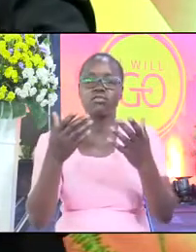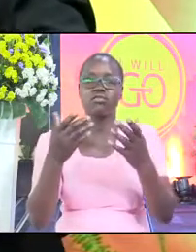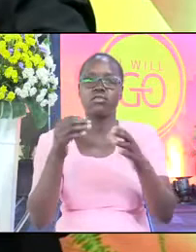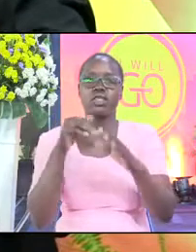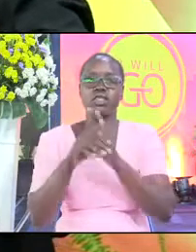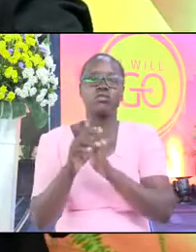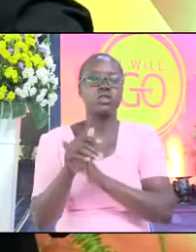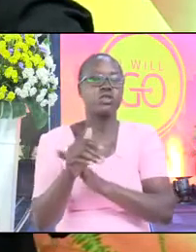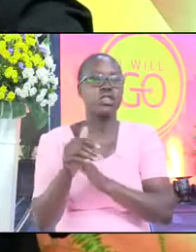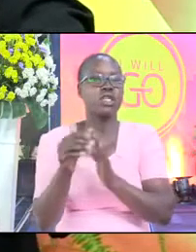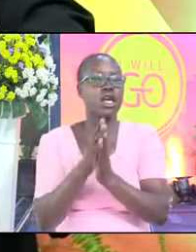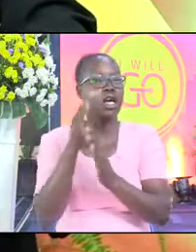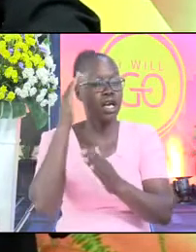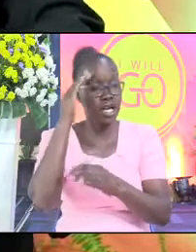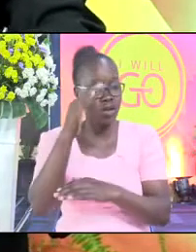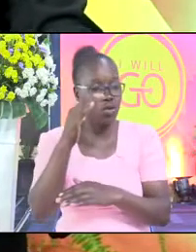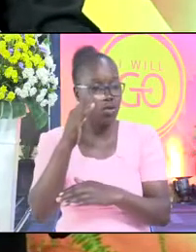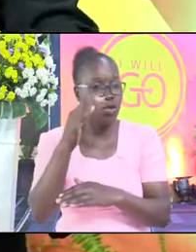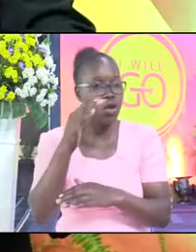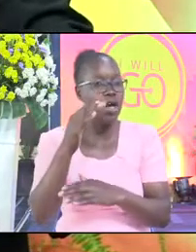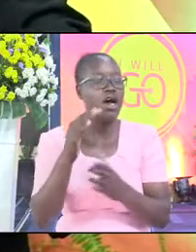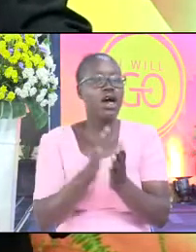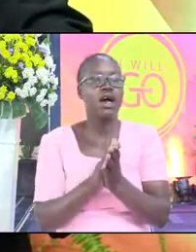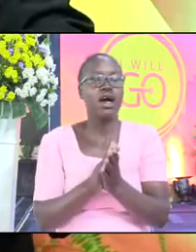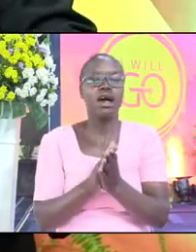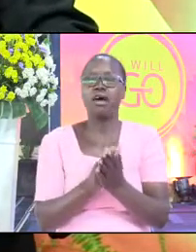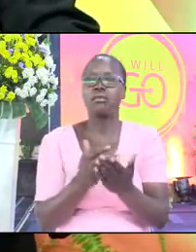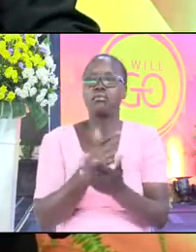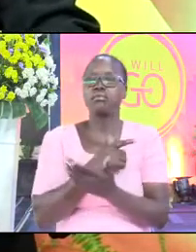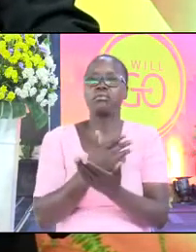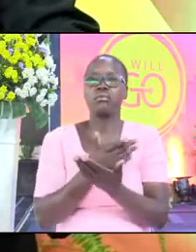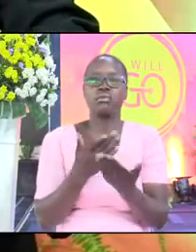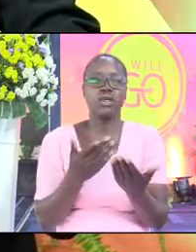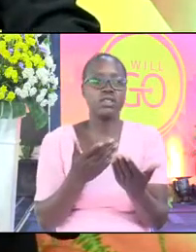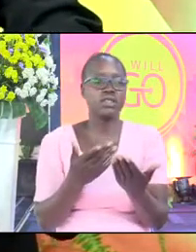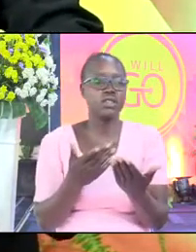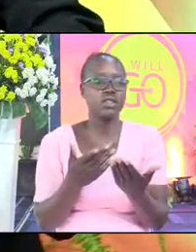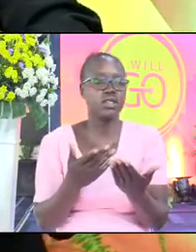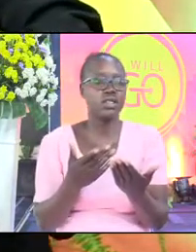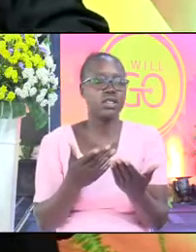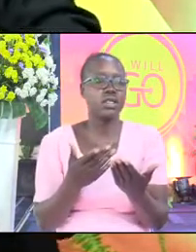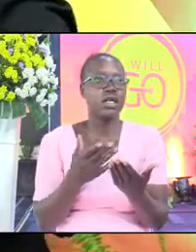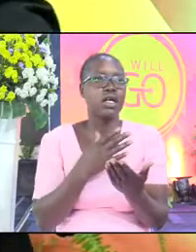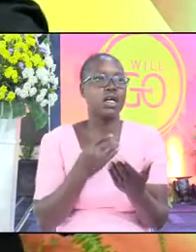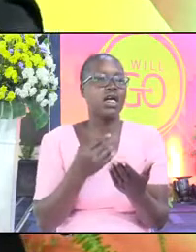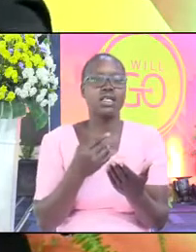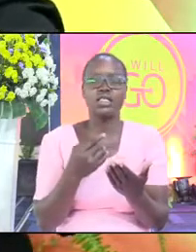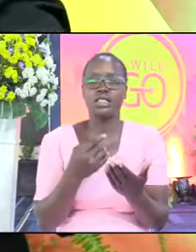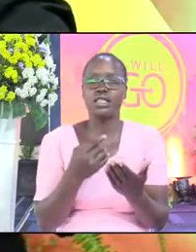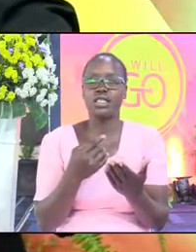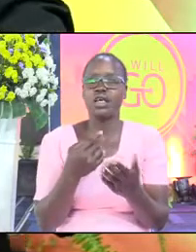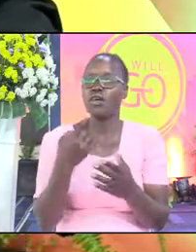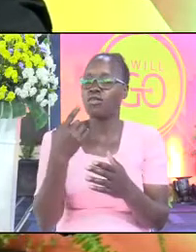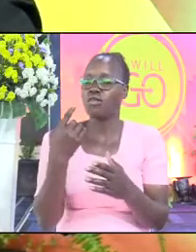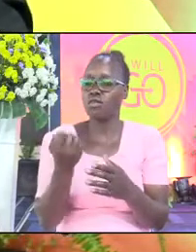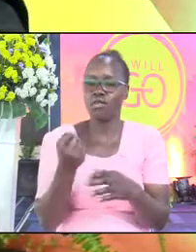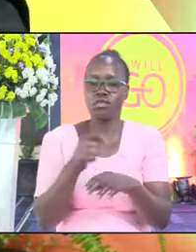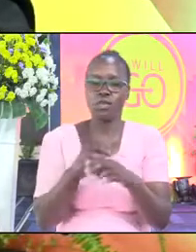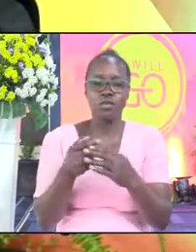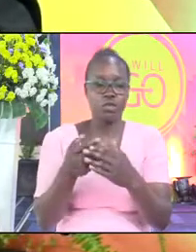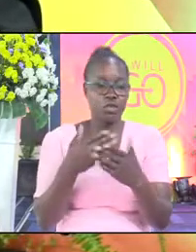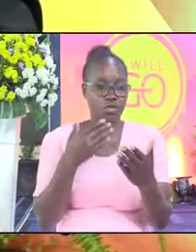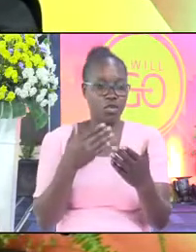Huh? Hello? I have one in Sampton. And they used to meet for 5 hours before I got